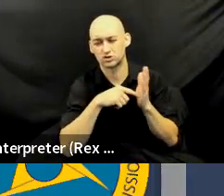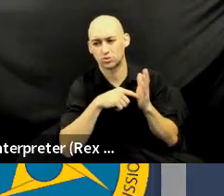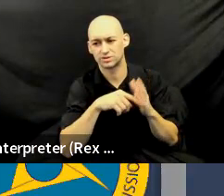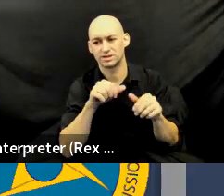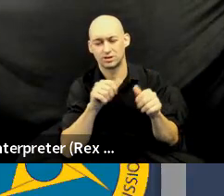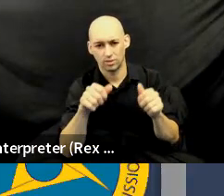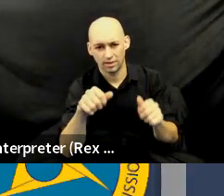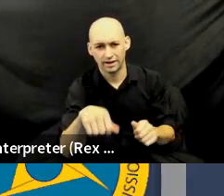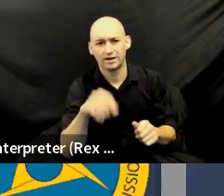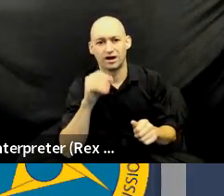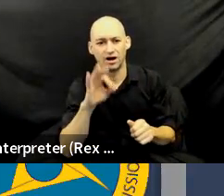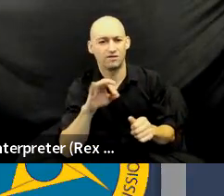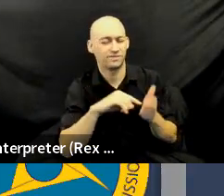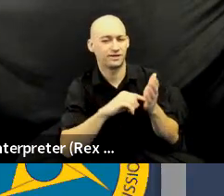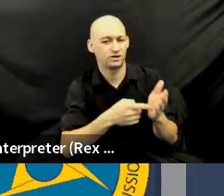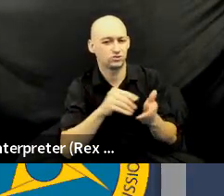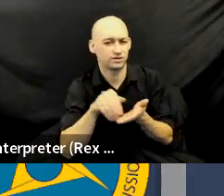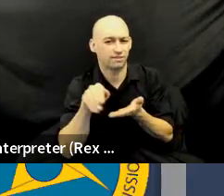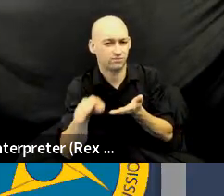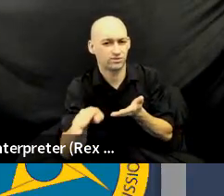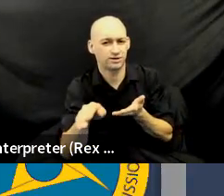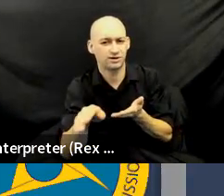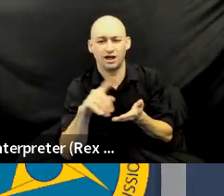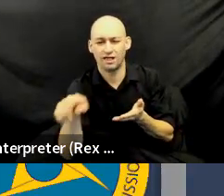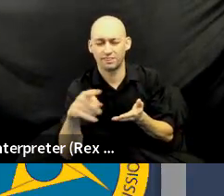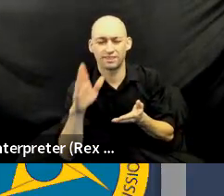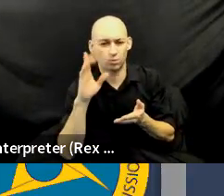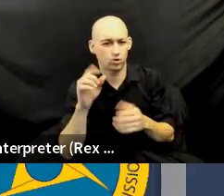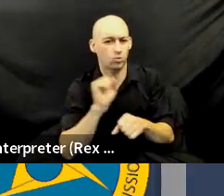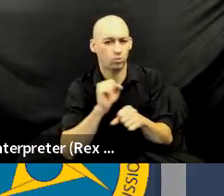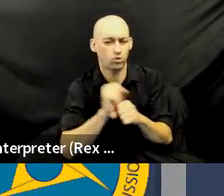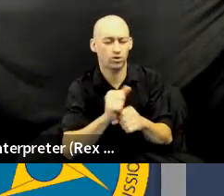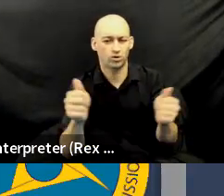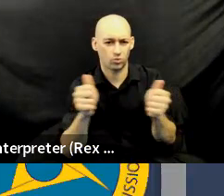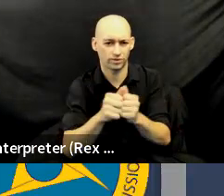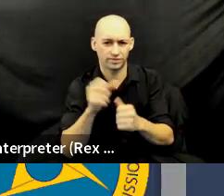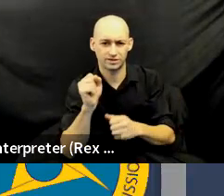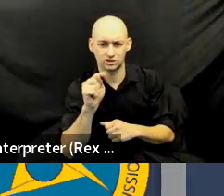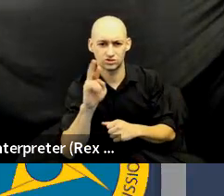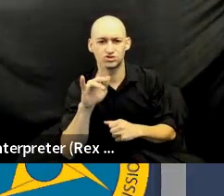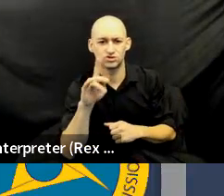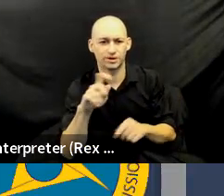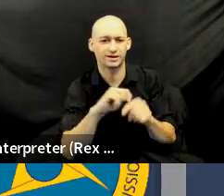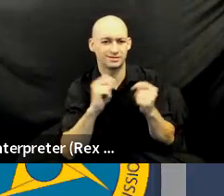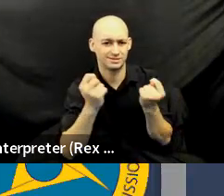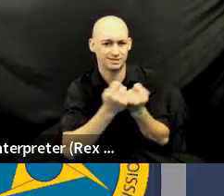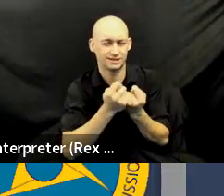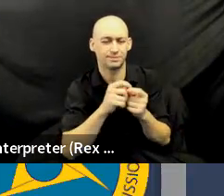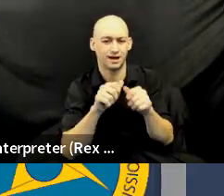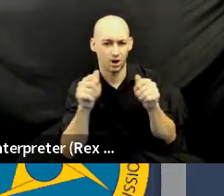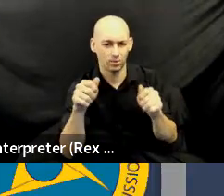delivery team. And they would, like I said, work alongside the strike team that has been outlined in